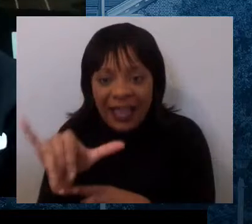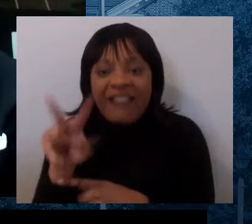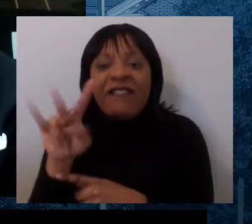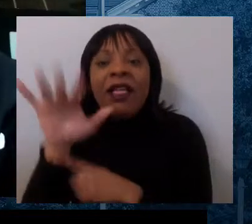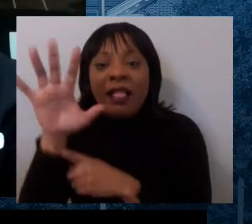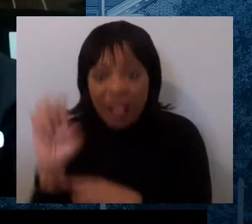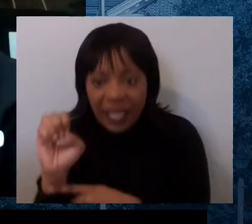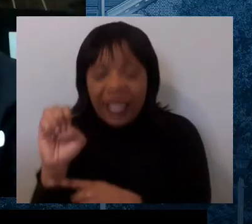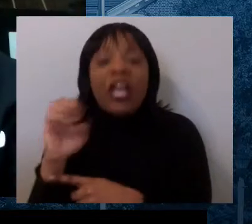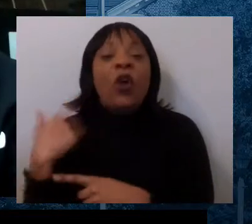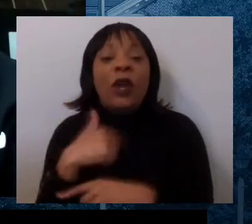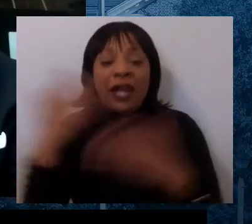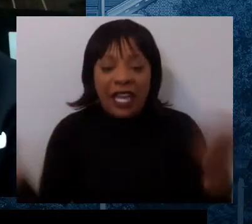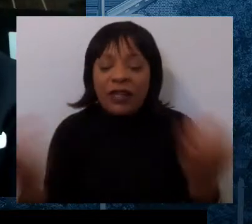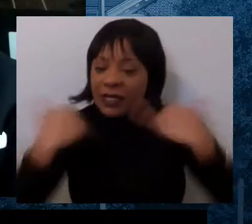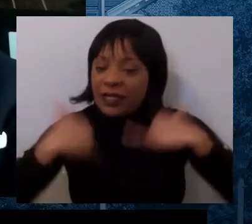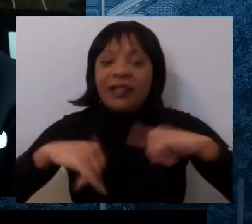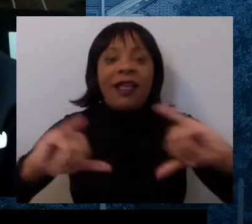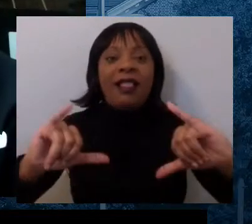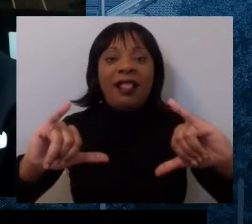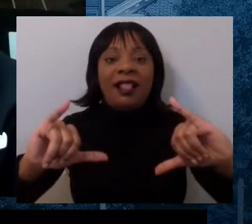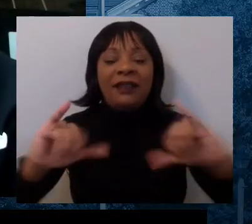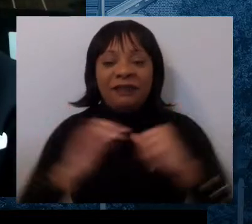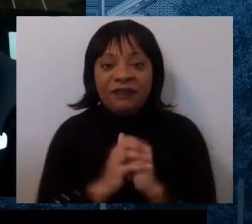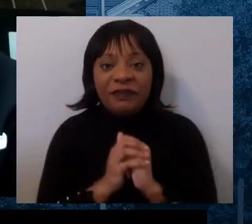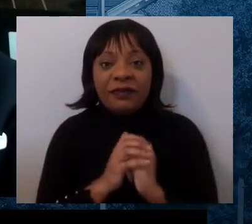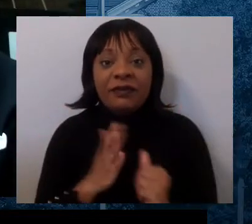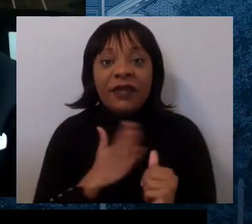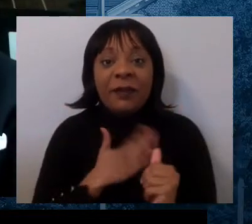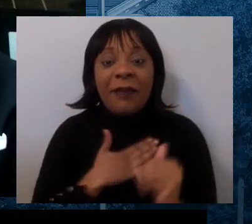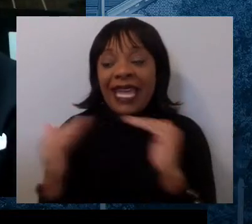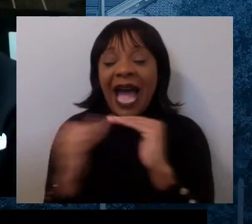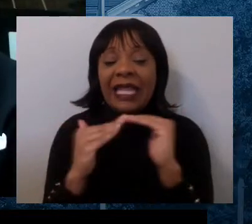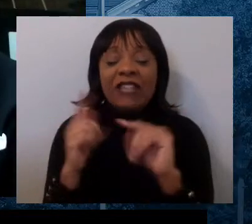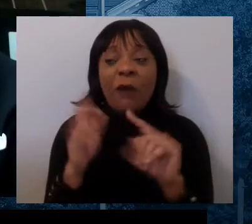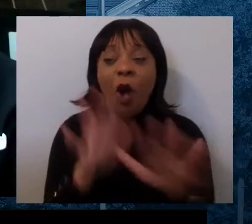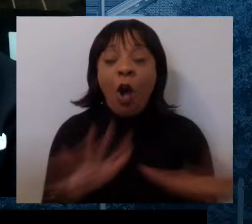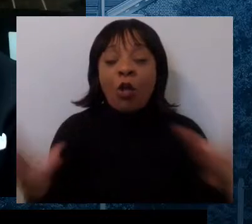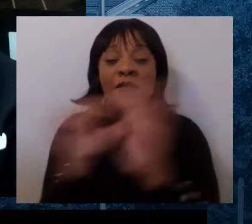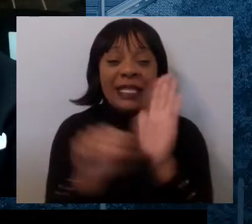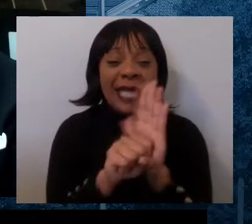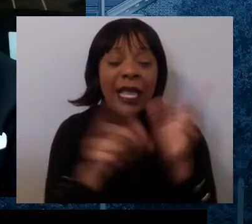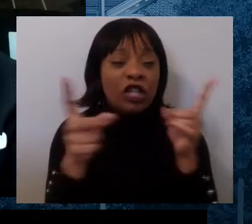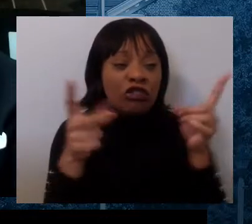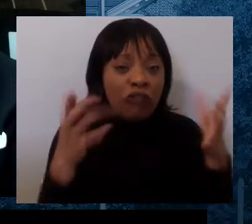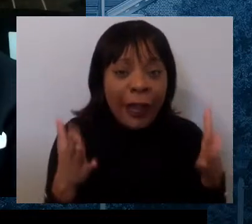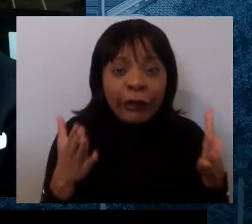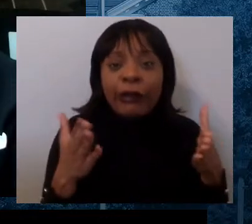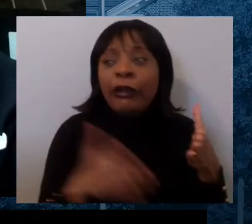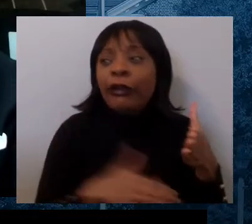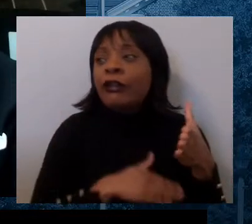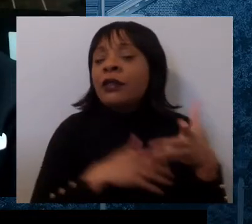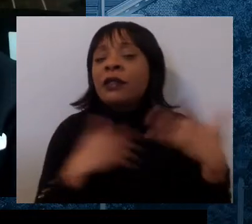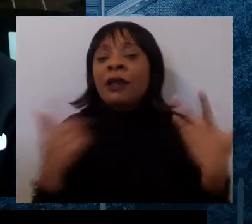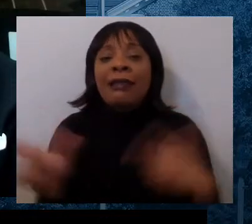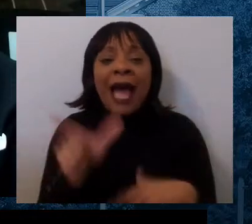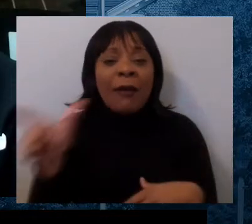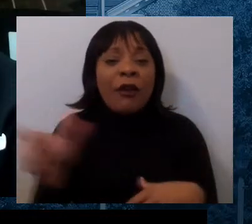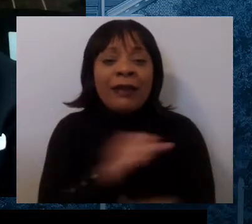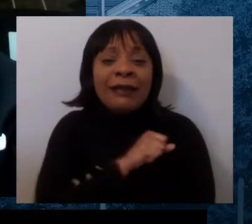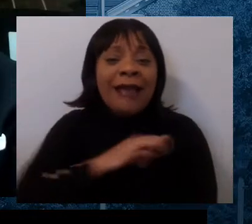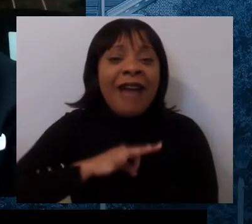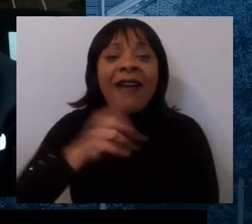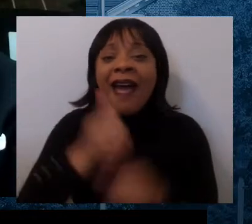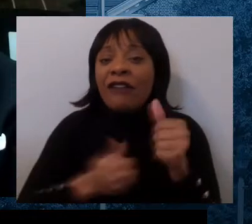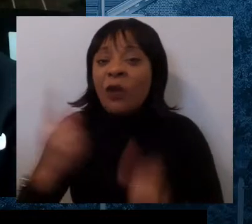still here. My colleagues from all over the state, directors, library staff, everyone,